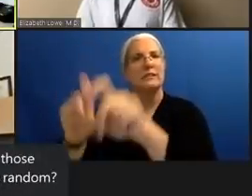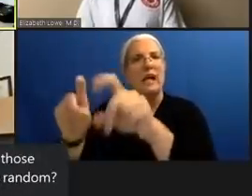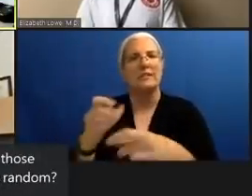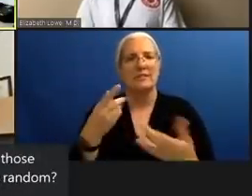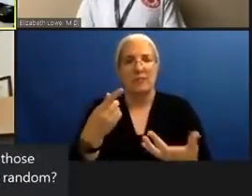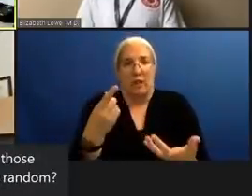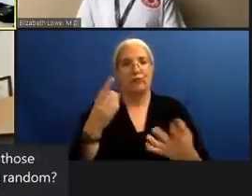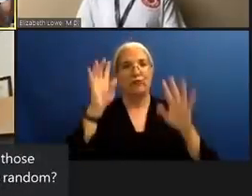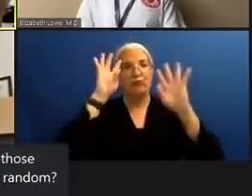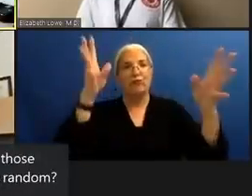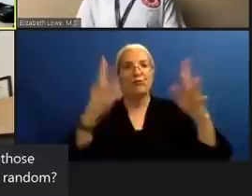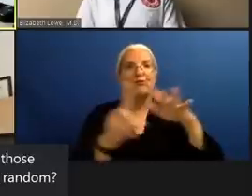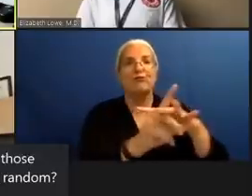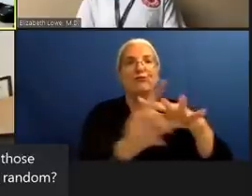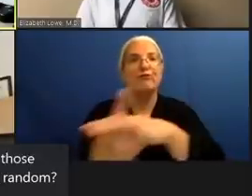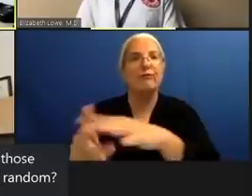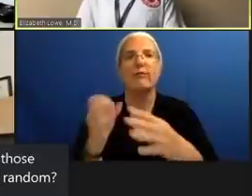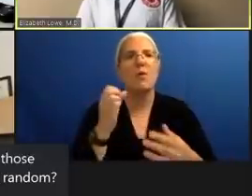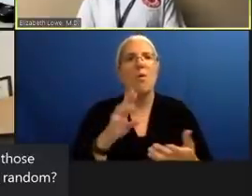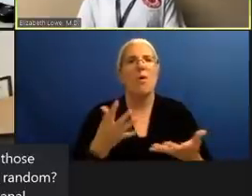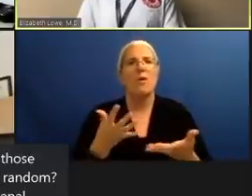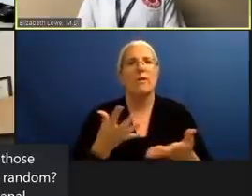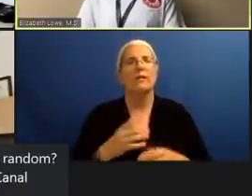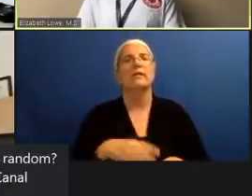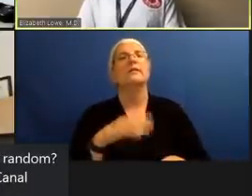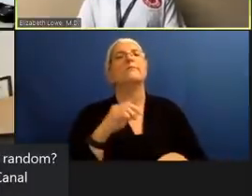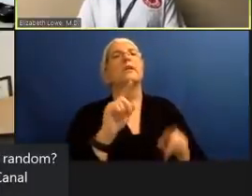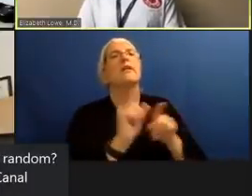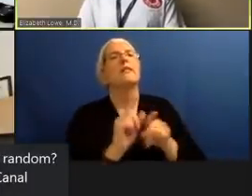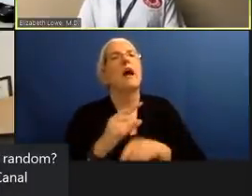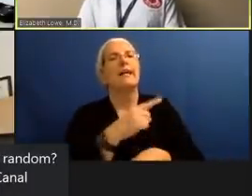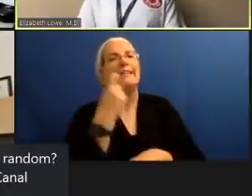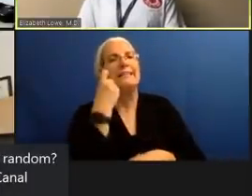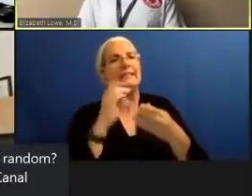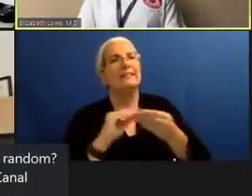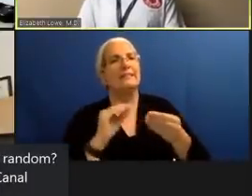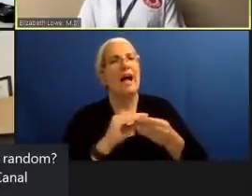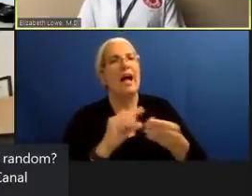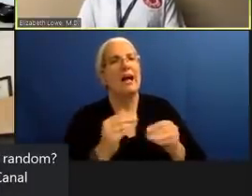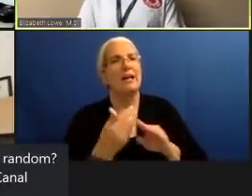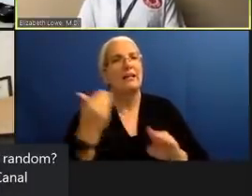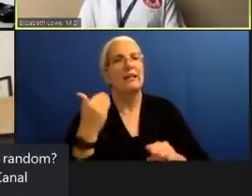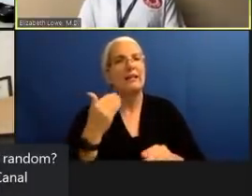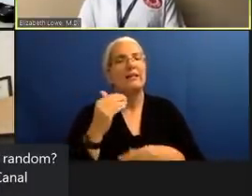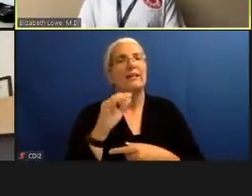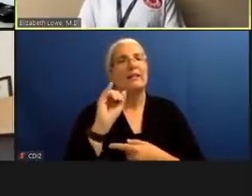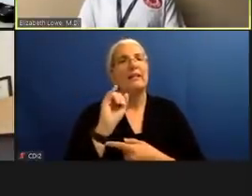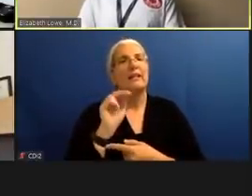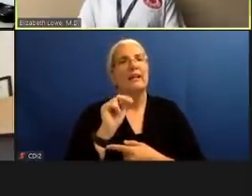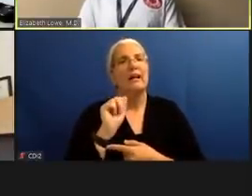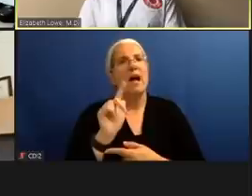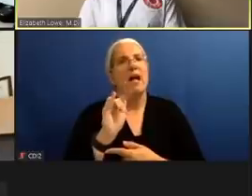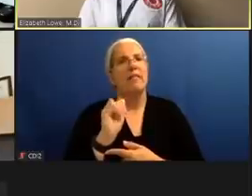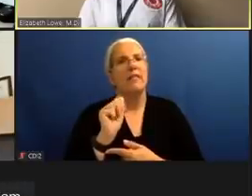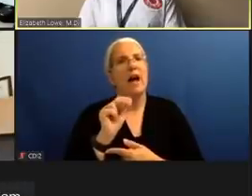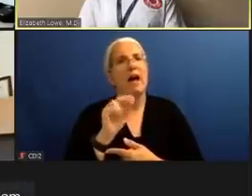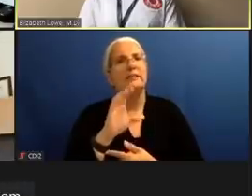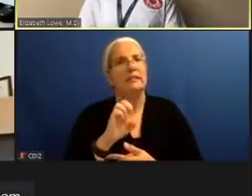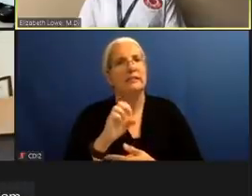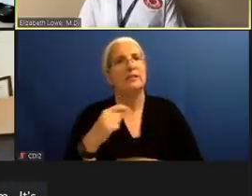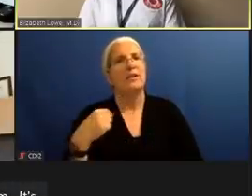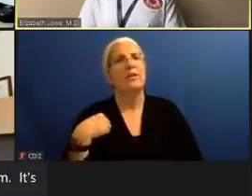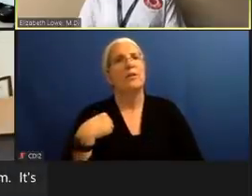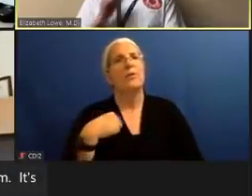as Canal Alliance and some of the others. Yeah, it's never at random. It's where we have determined based on our positive results that come